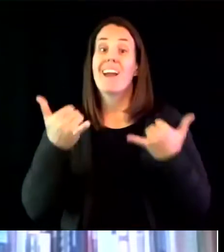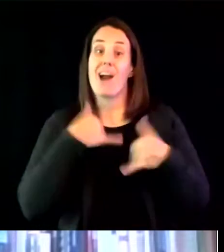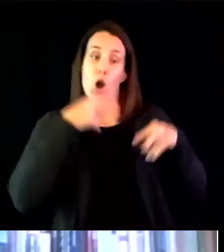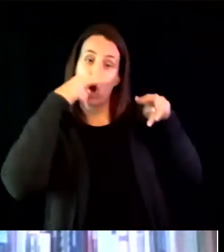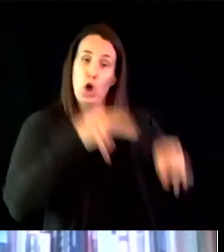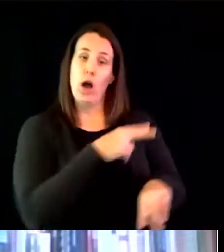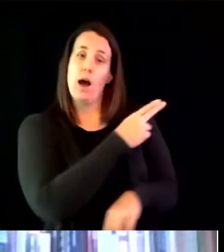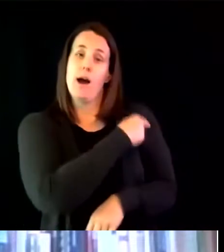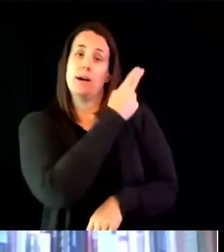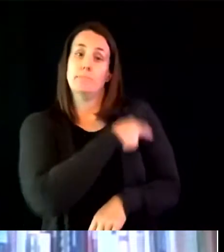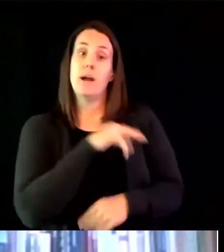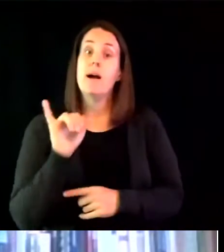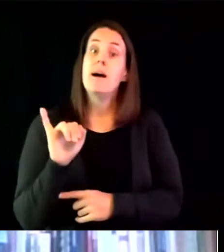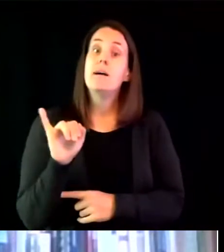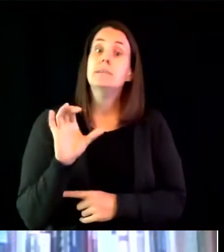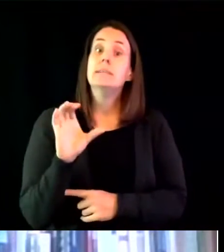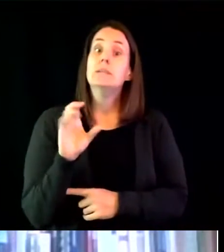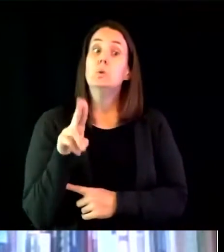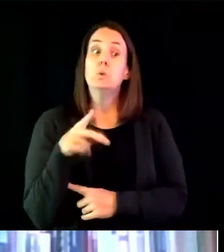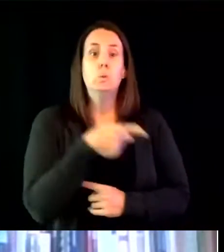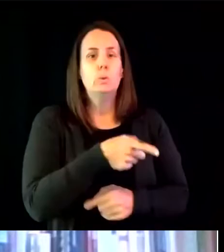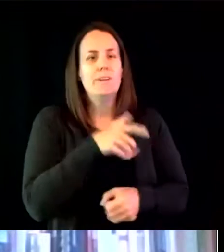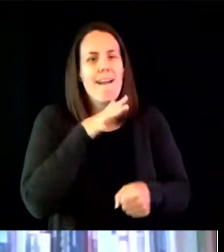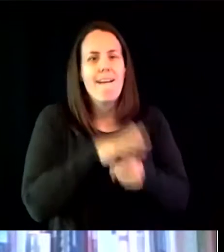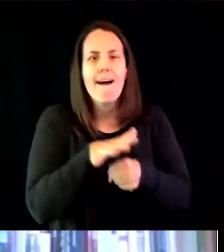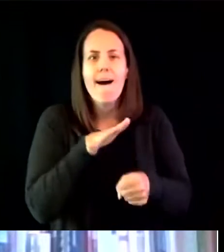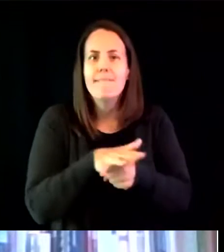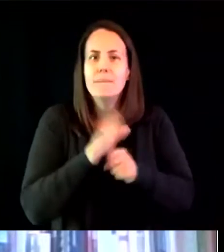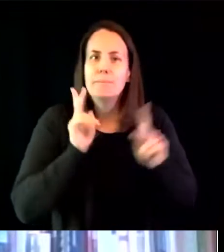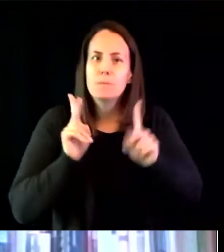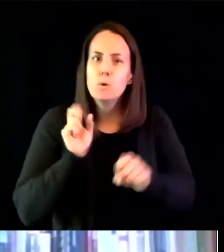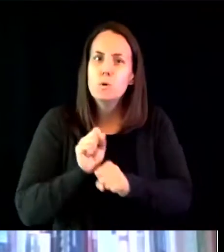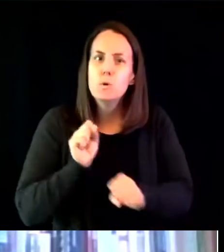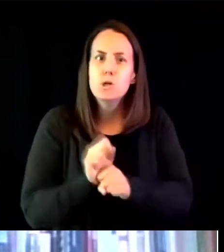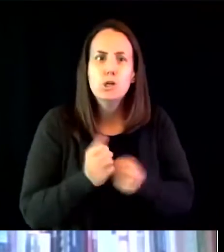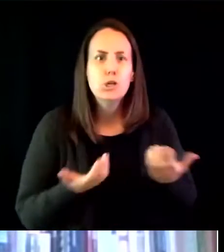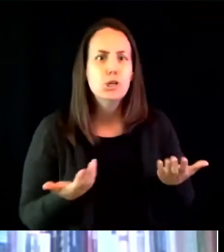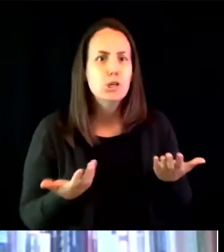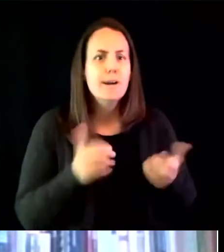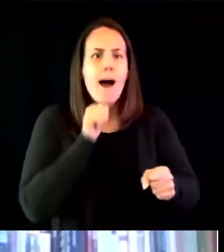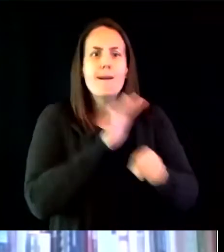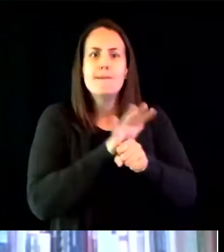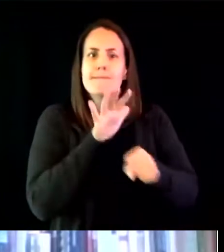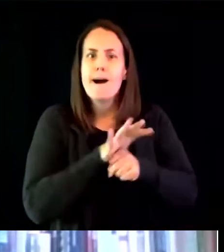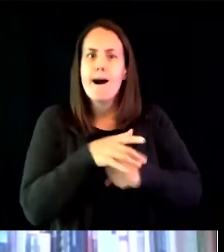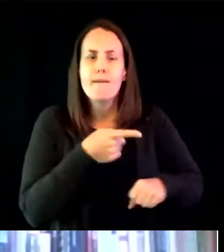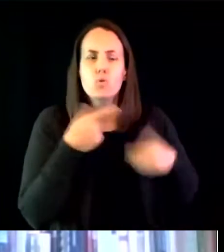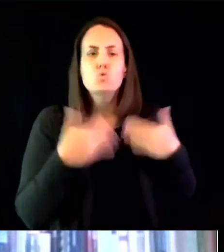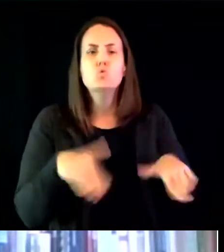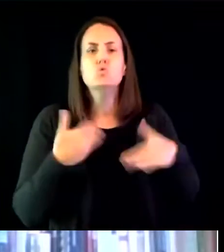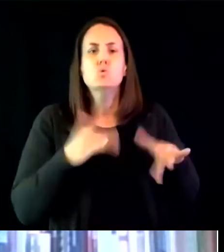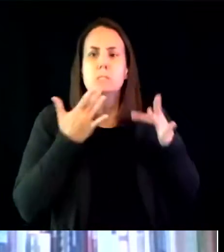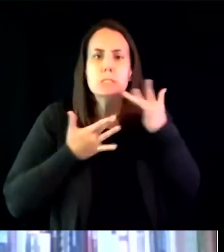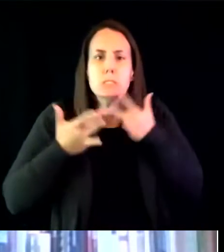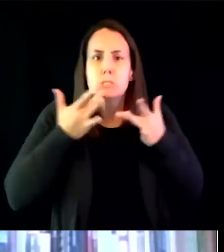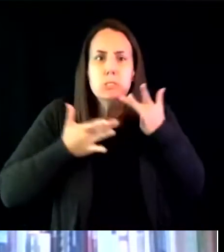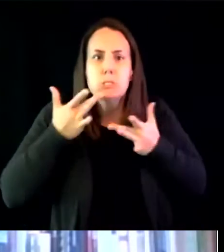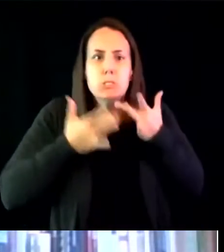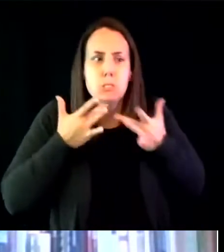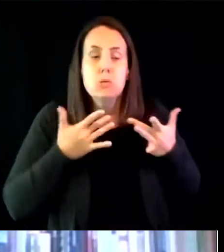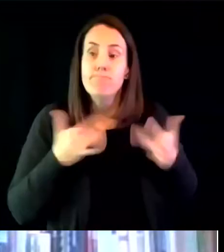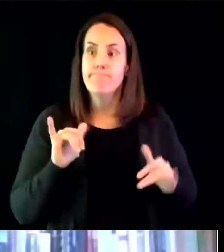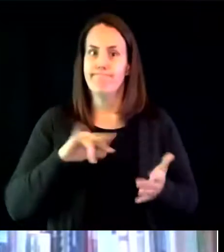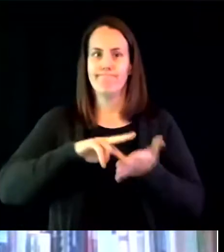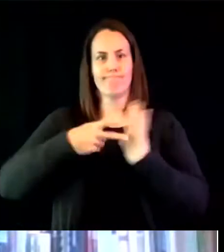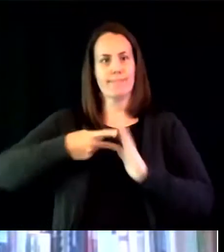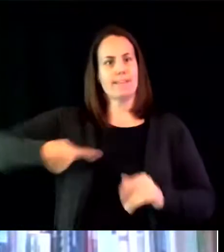shortages. Our healthcare workers and our public health professionals are doing heroic work. But with numbers like